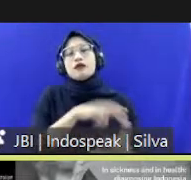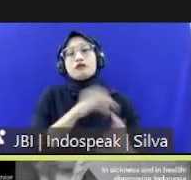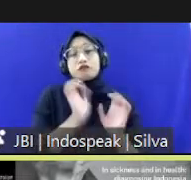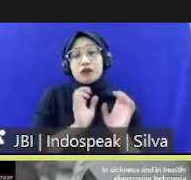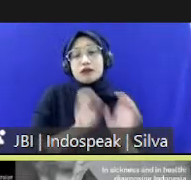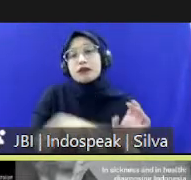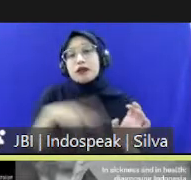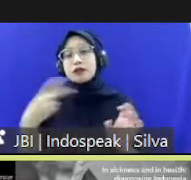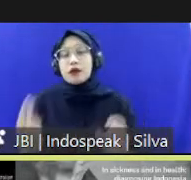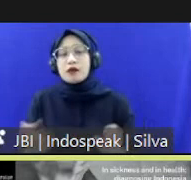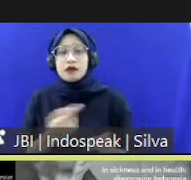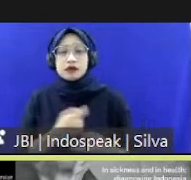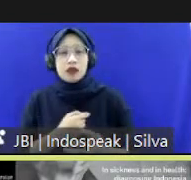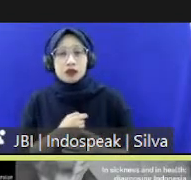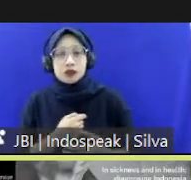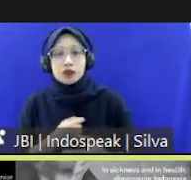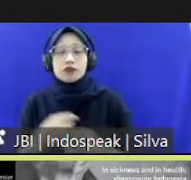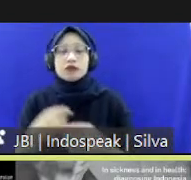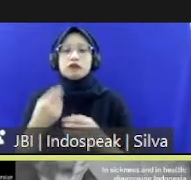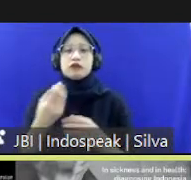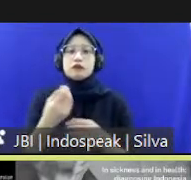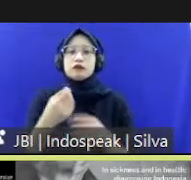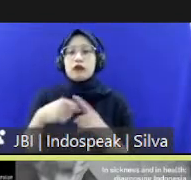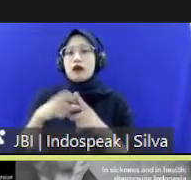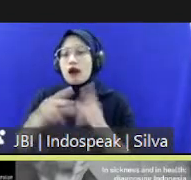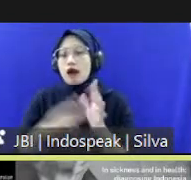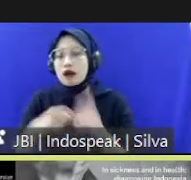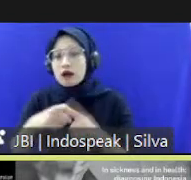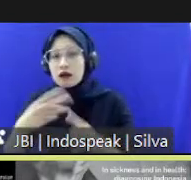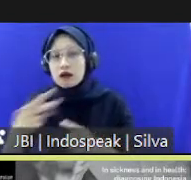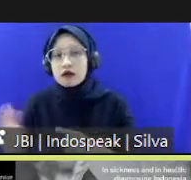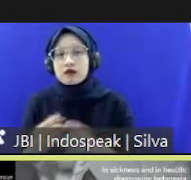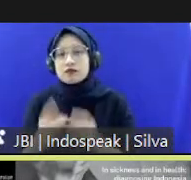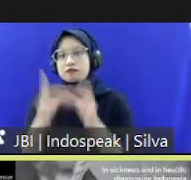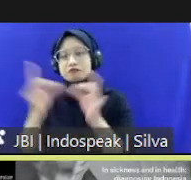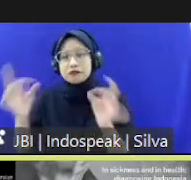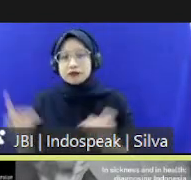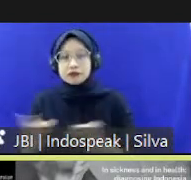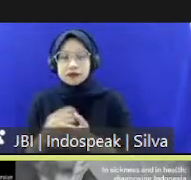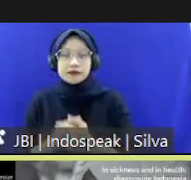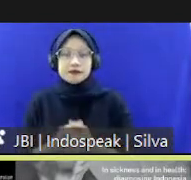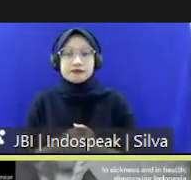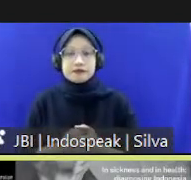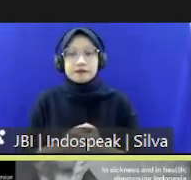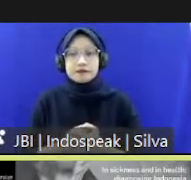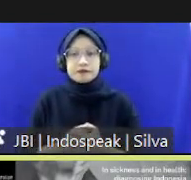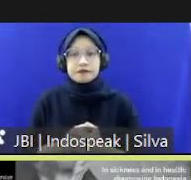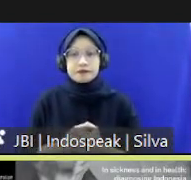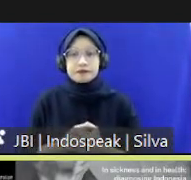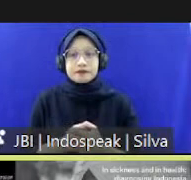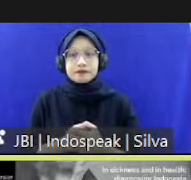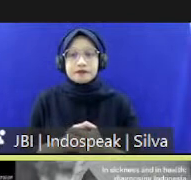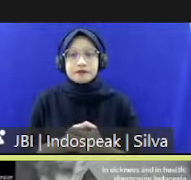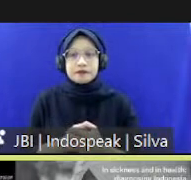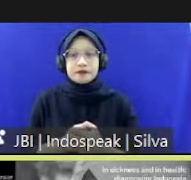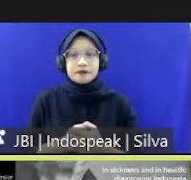related diseases, and tuberculosis and other respiratory infections. Slide.